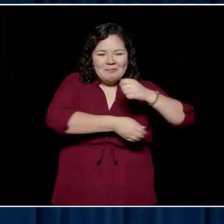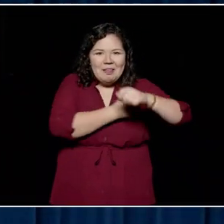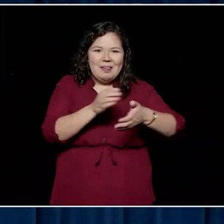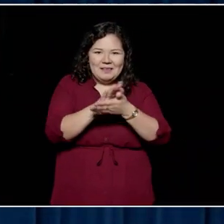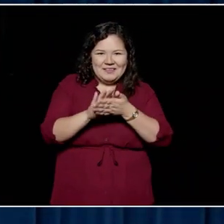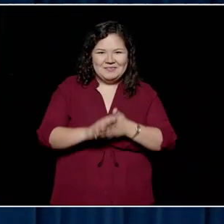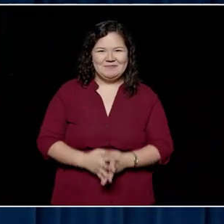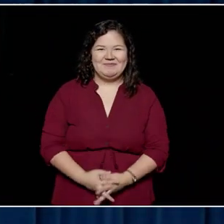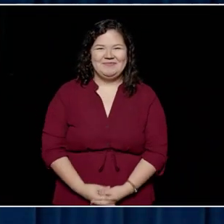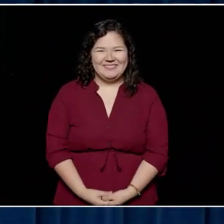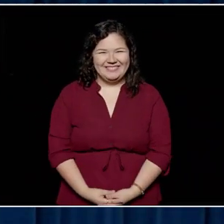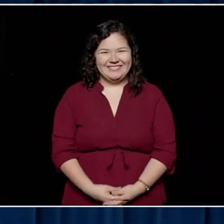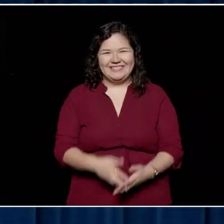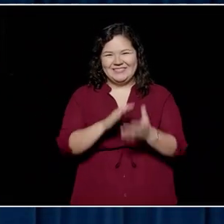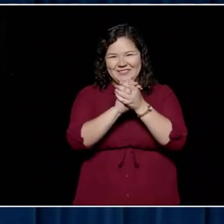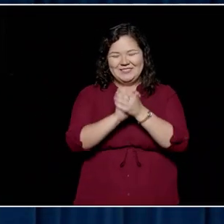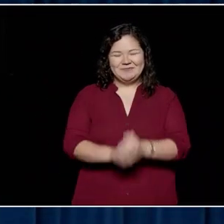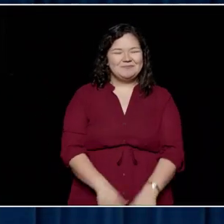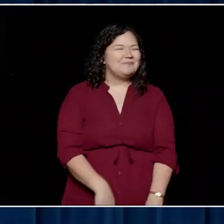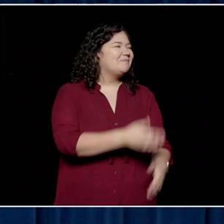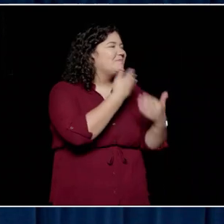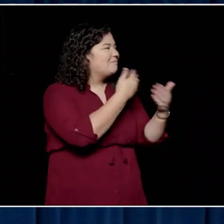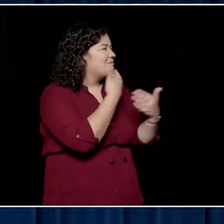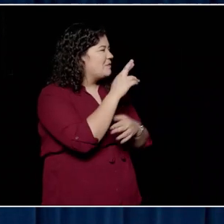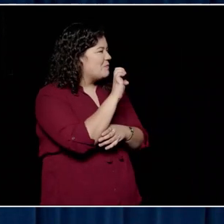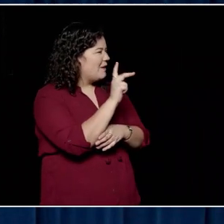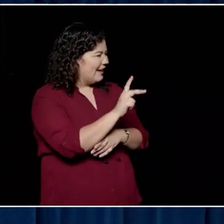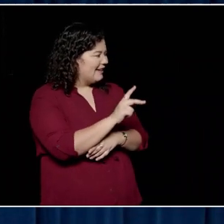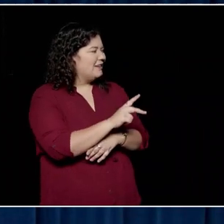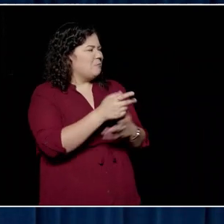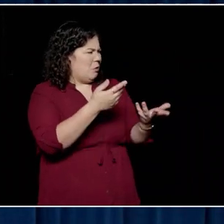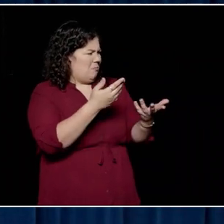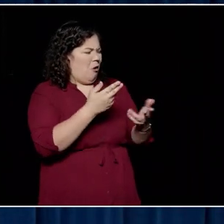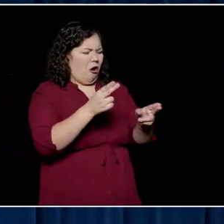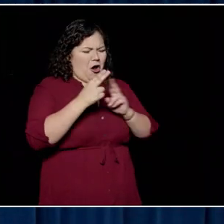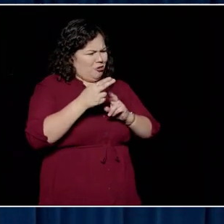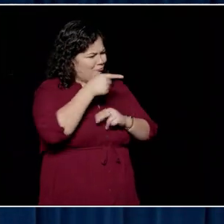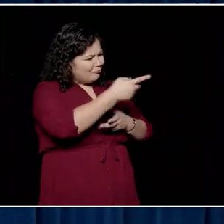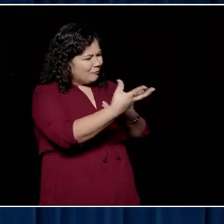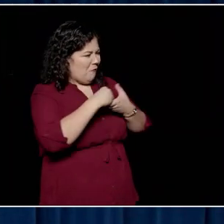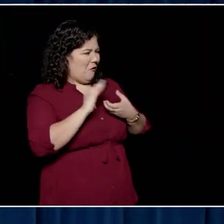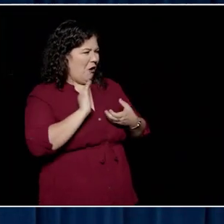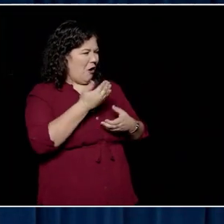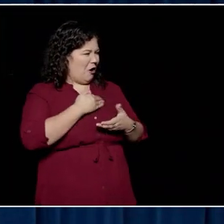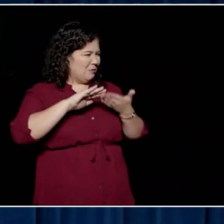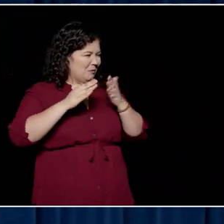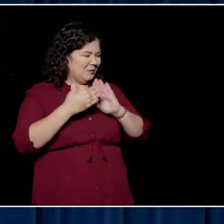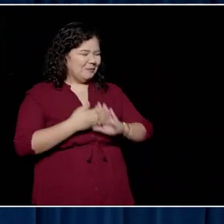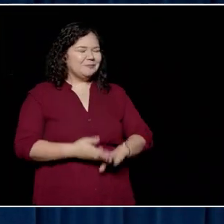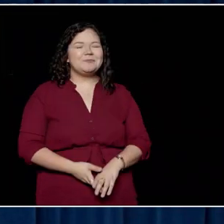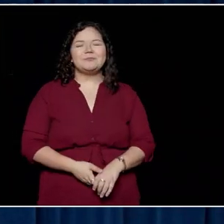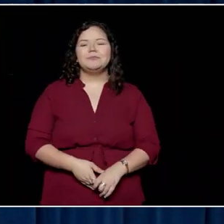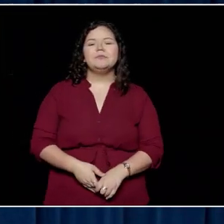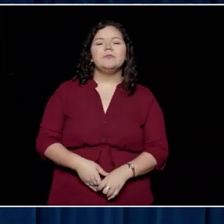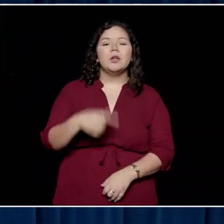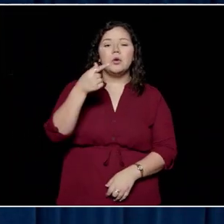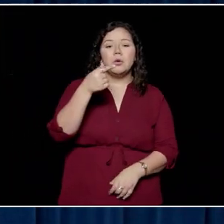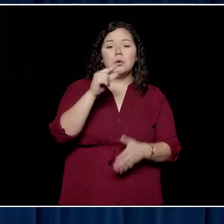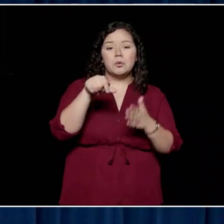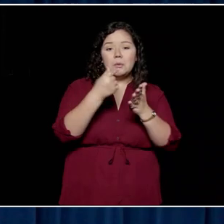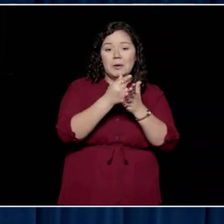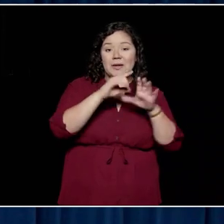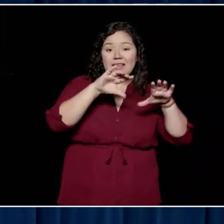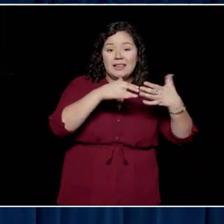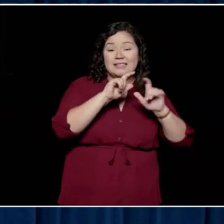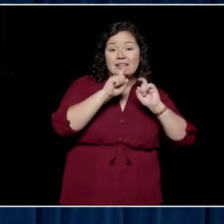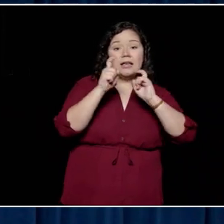have you as a member of our alumni community. The tradition of the grad class gift to the university began in